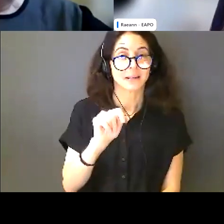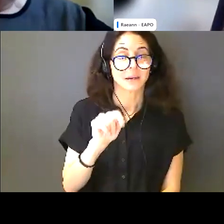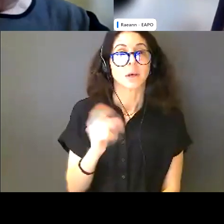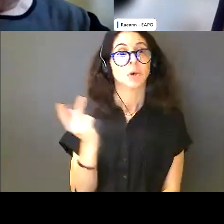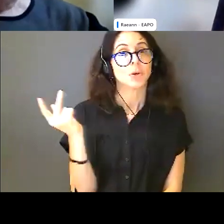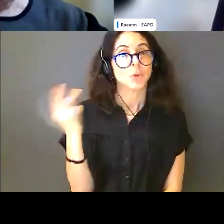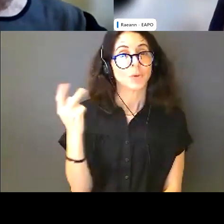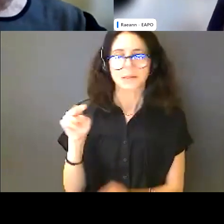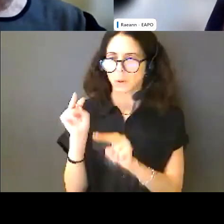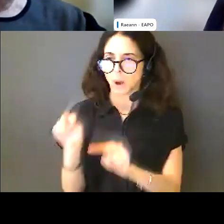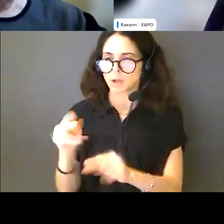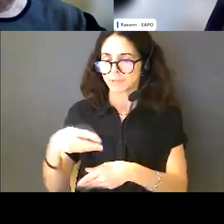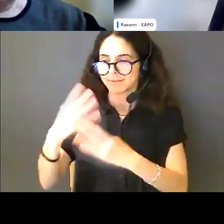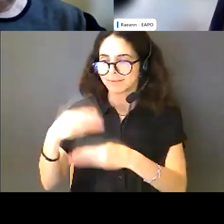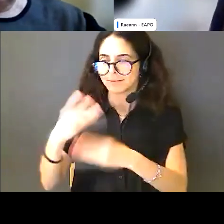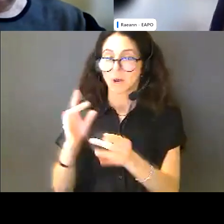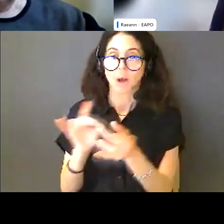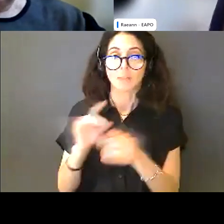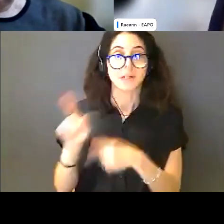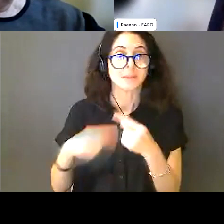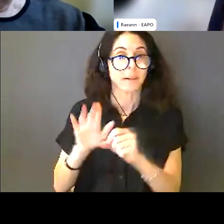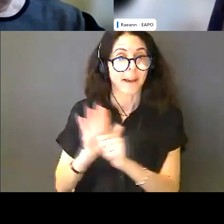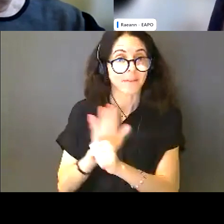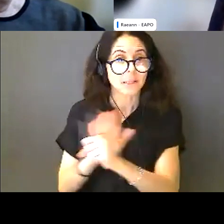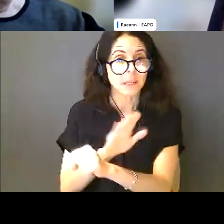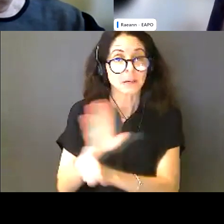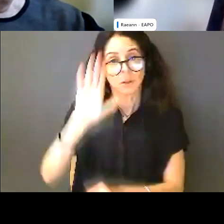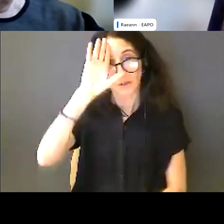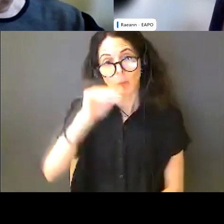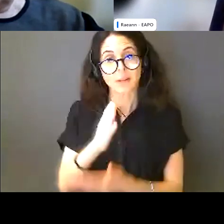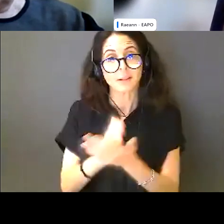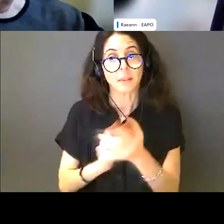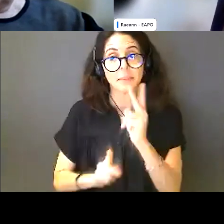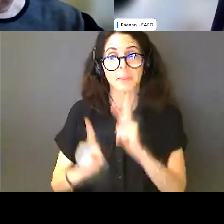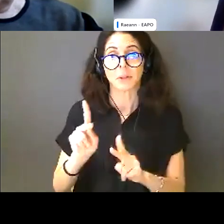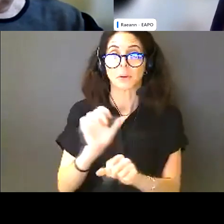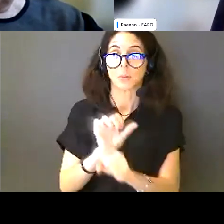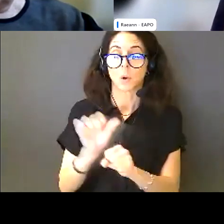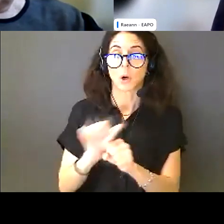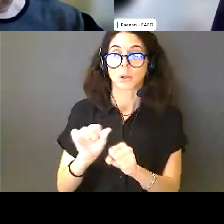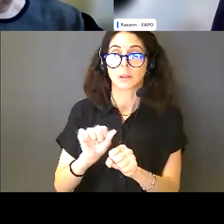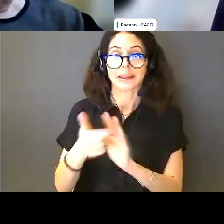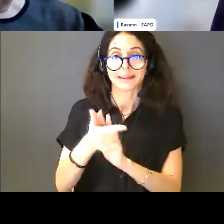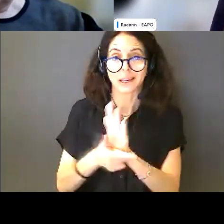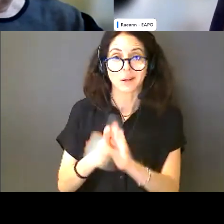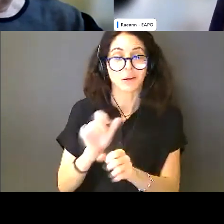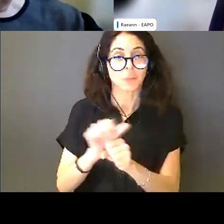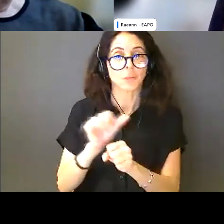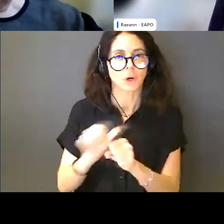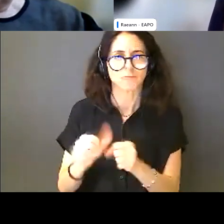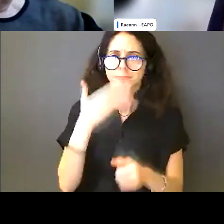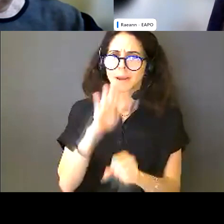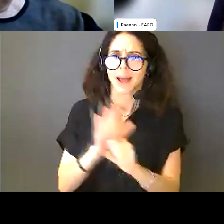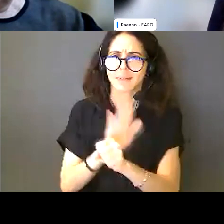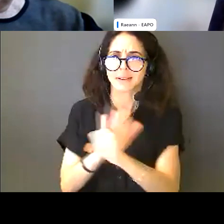the comments around advocacy, and there are people who are in the legal field who are doing some really good advocacy, but it is also at that